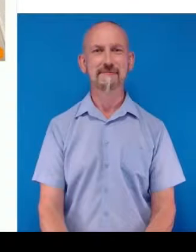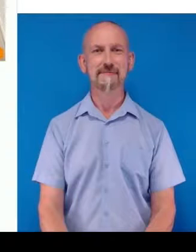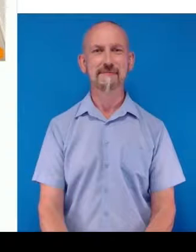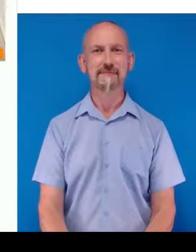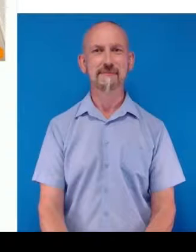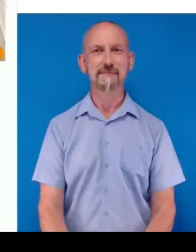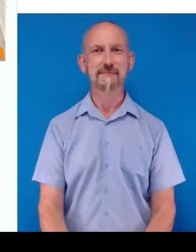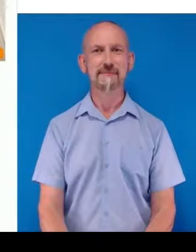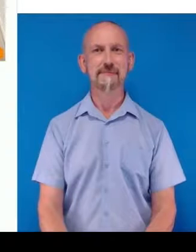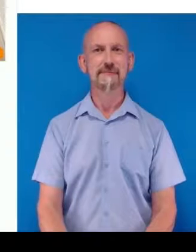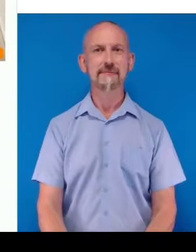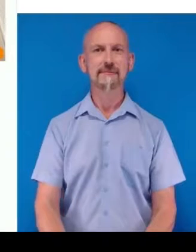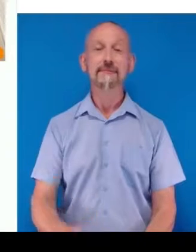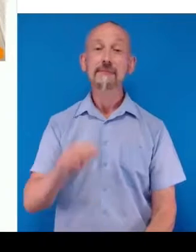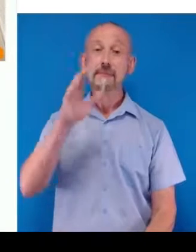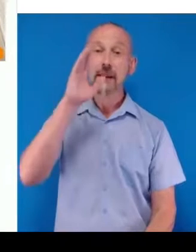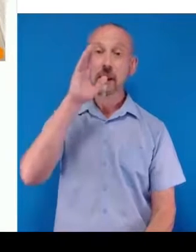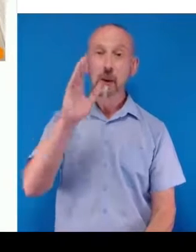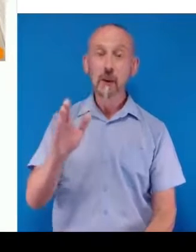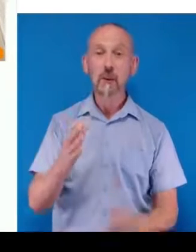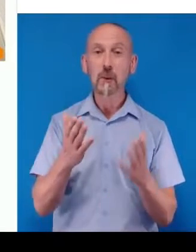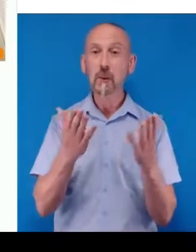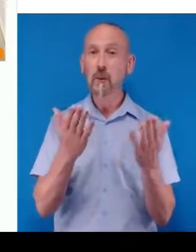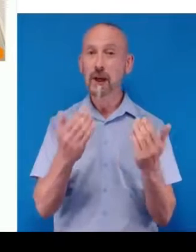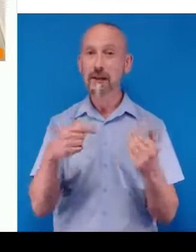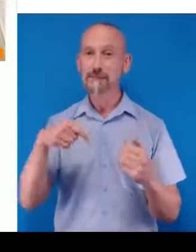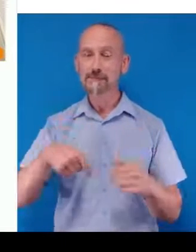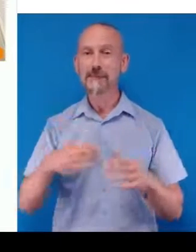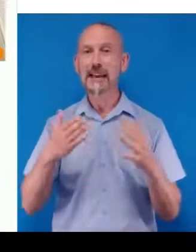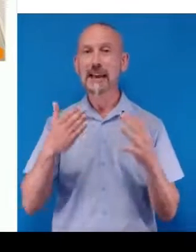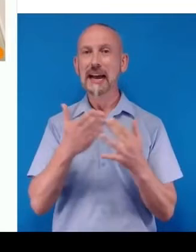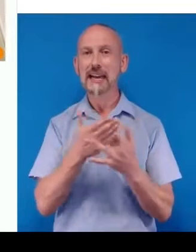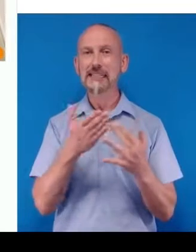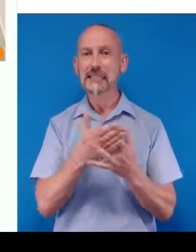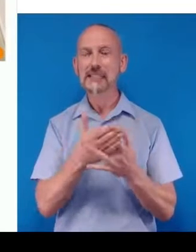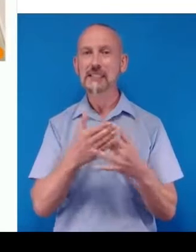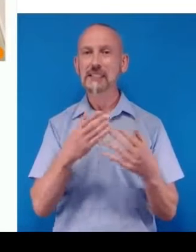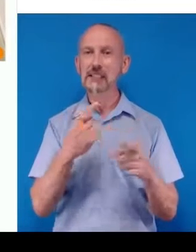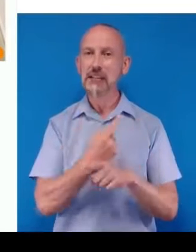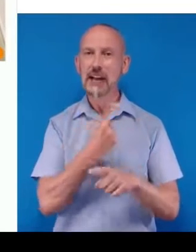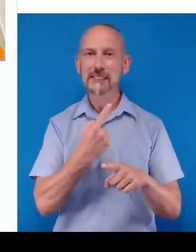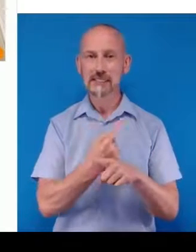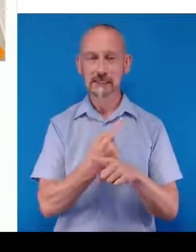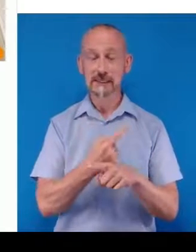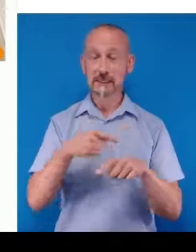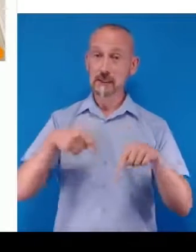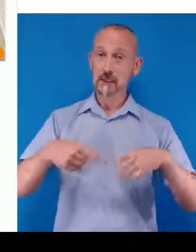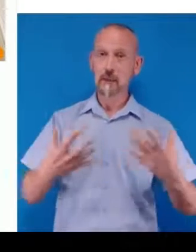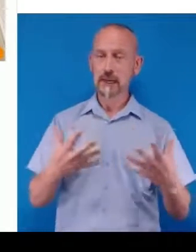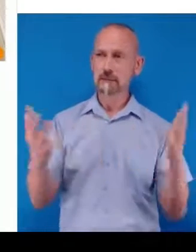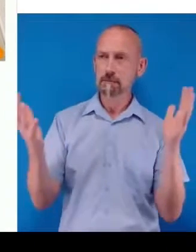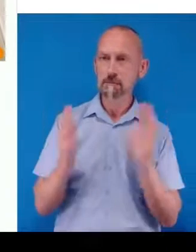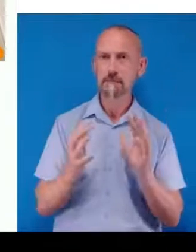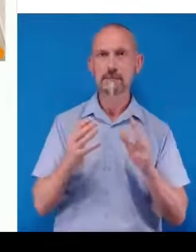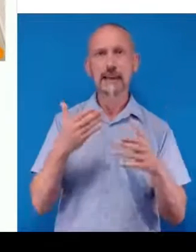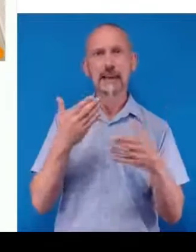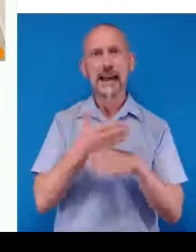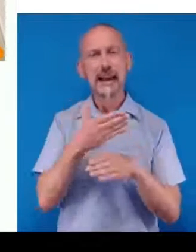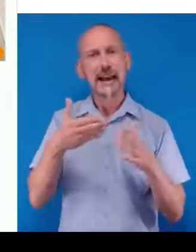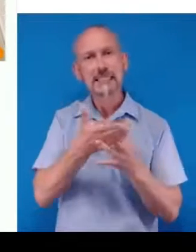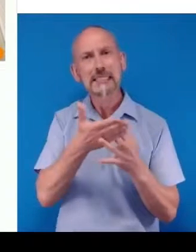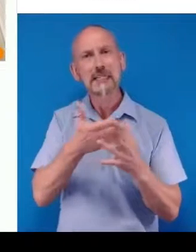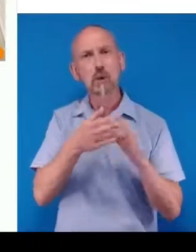Hello and welcome to AccessChat. This week we are here with the team from AccessLOOP and we're talking about accessible streaming.